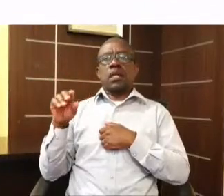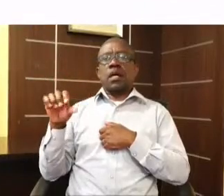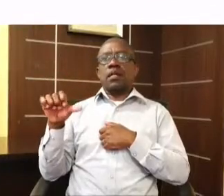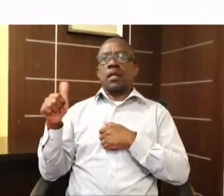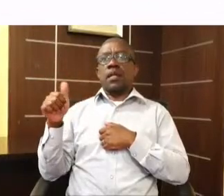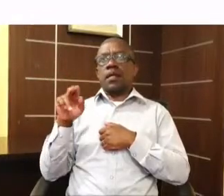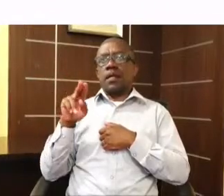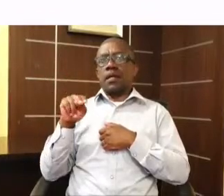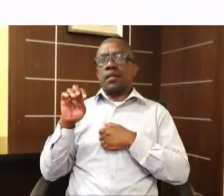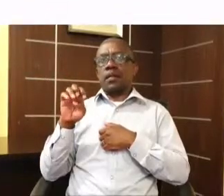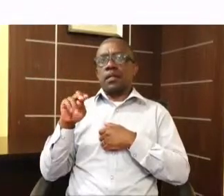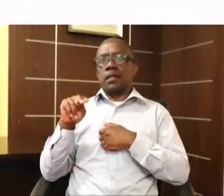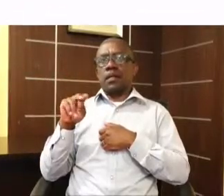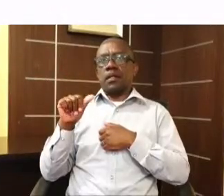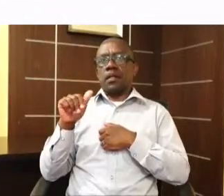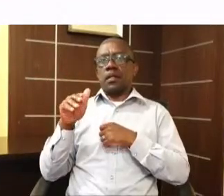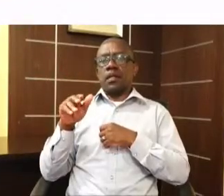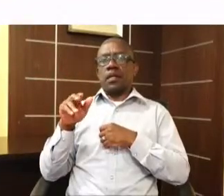questions?